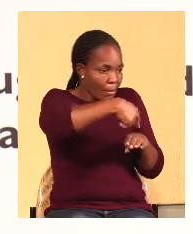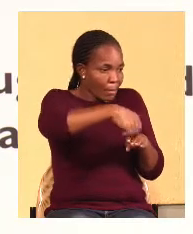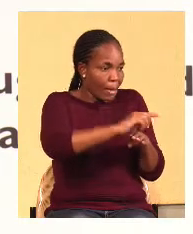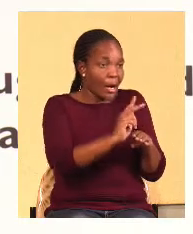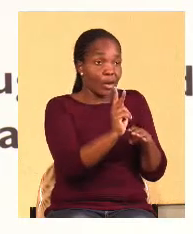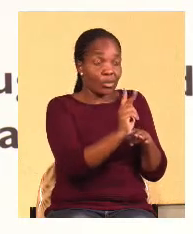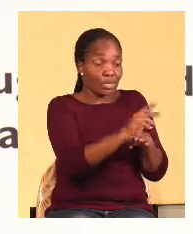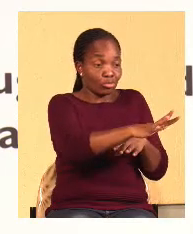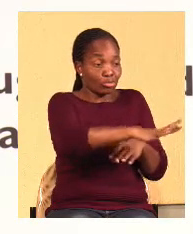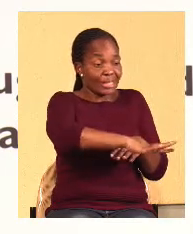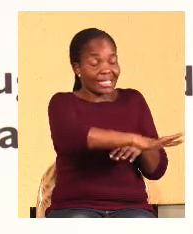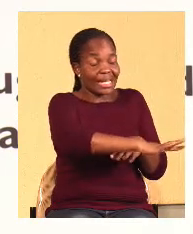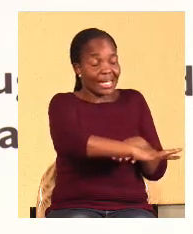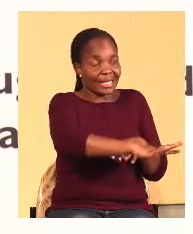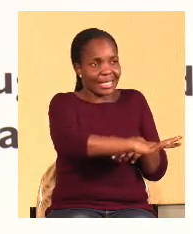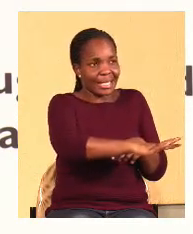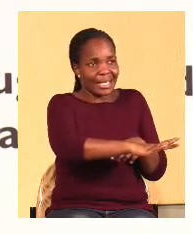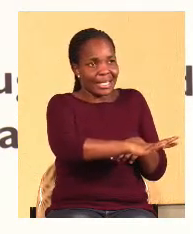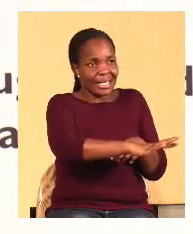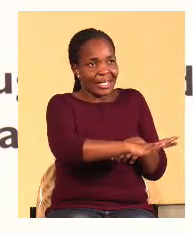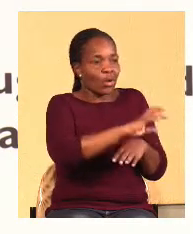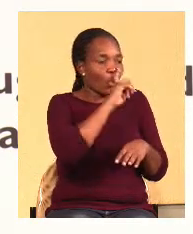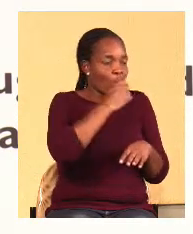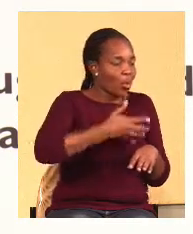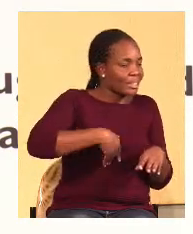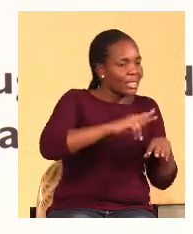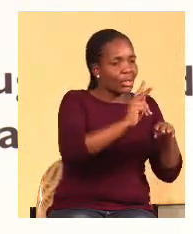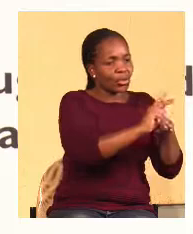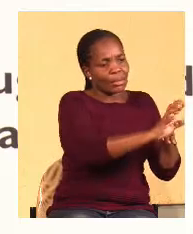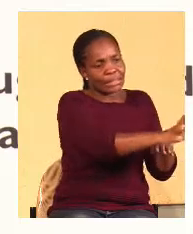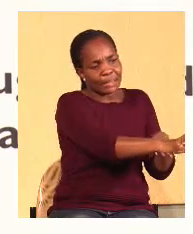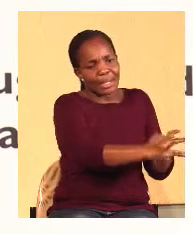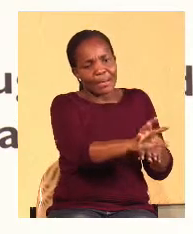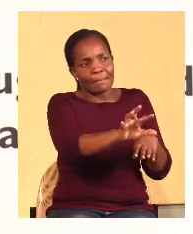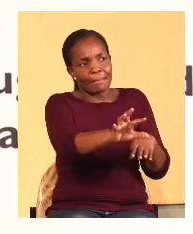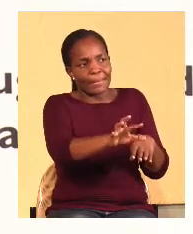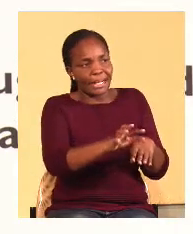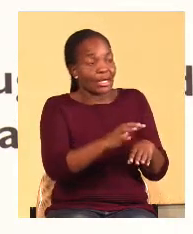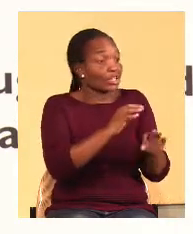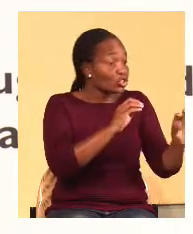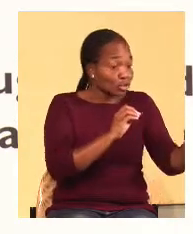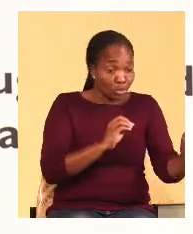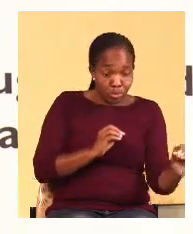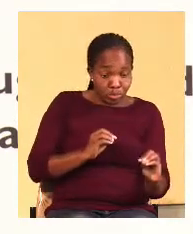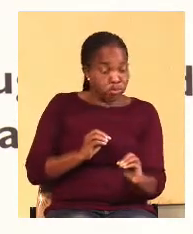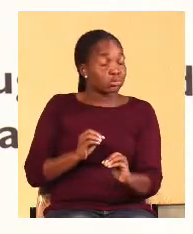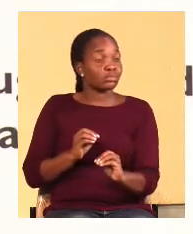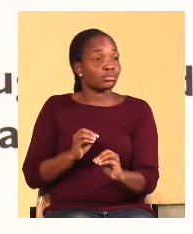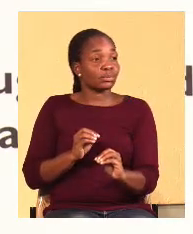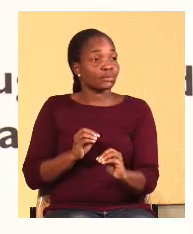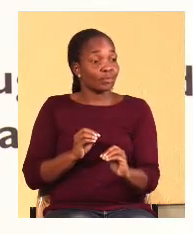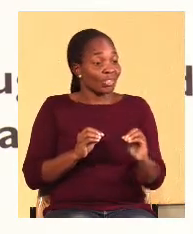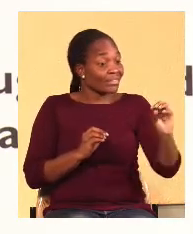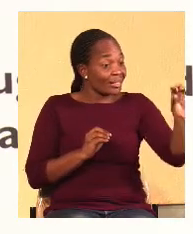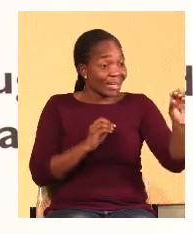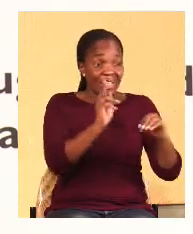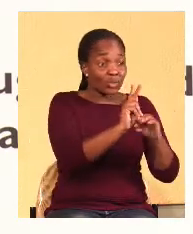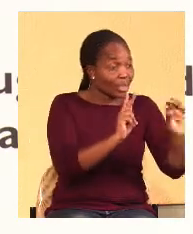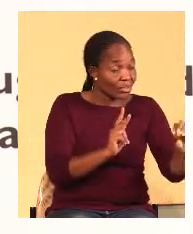neighborhood. I think most, whether it's in Comastal or in Kadutura, you would normally find. But in the event you are unable to find,